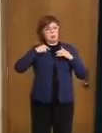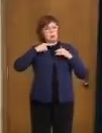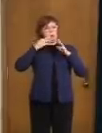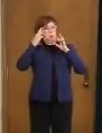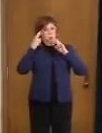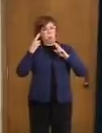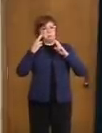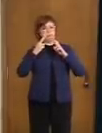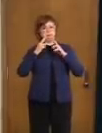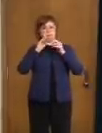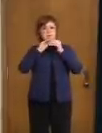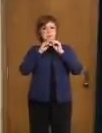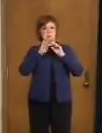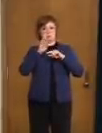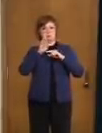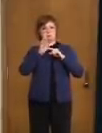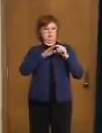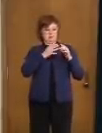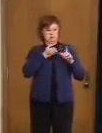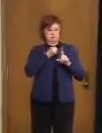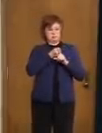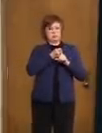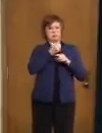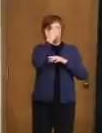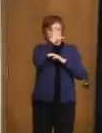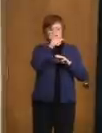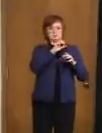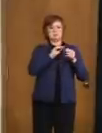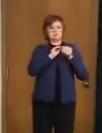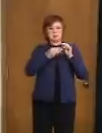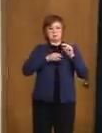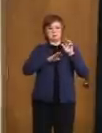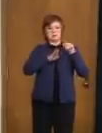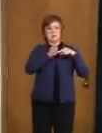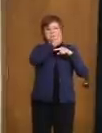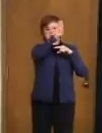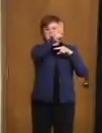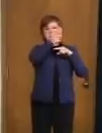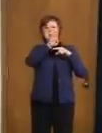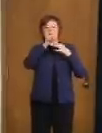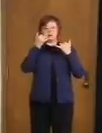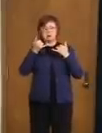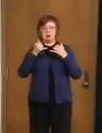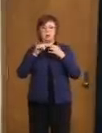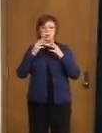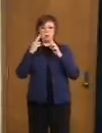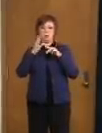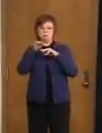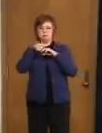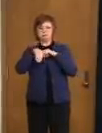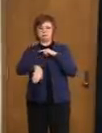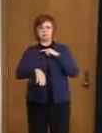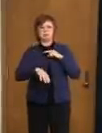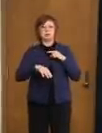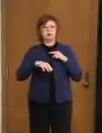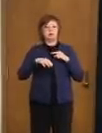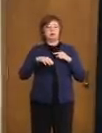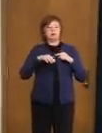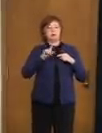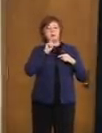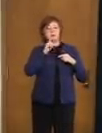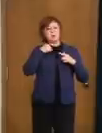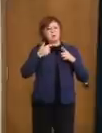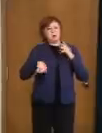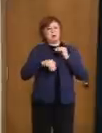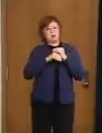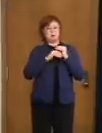place here today post the holiday season. I would just add, I had an opportunity to spend a couple of weeks in my home